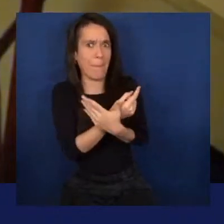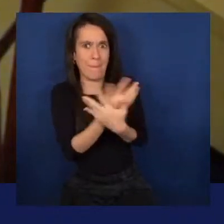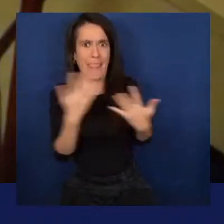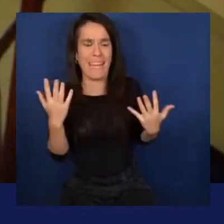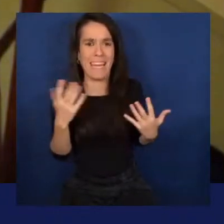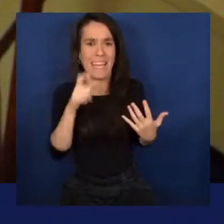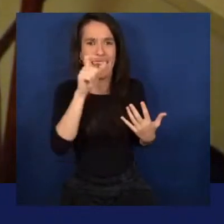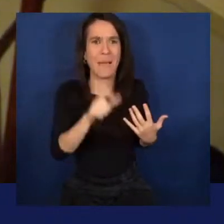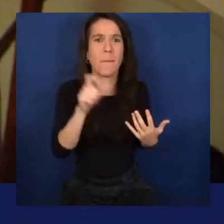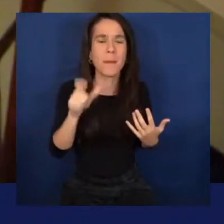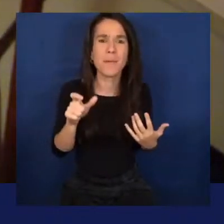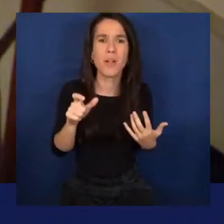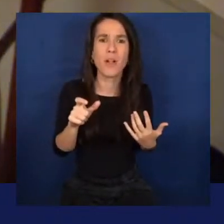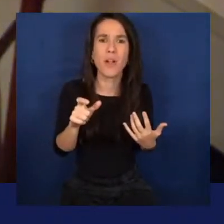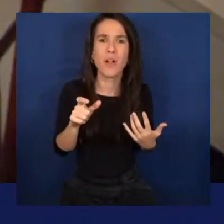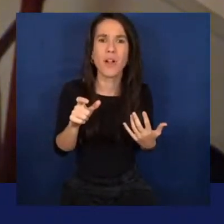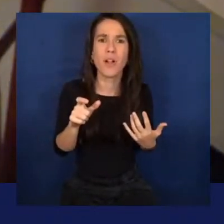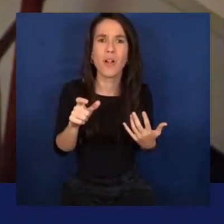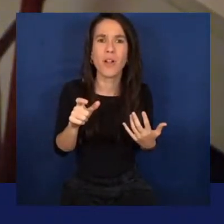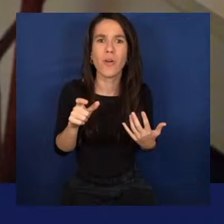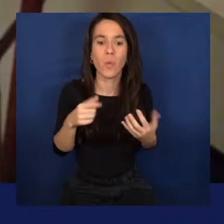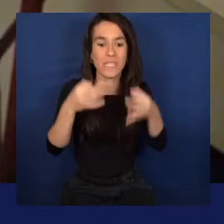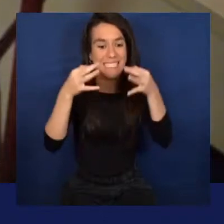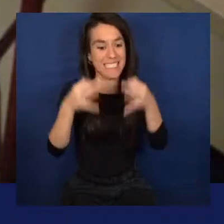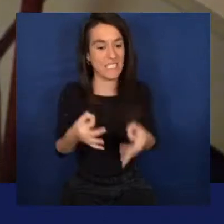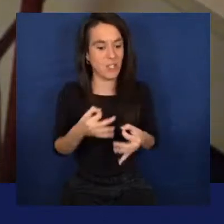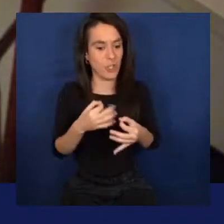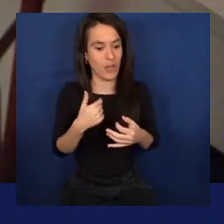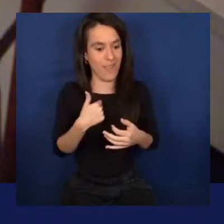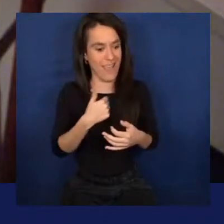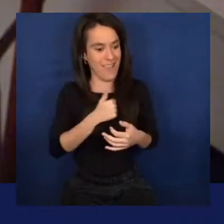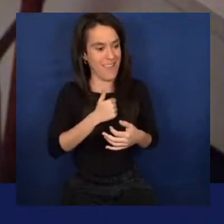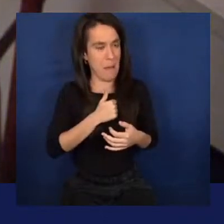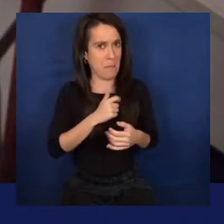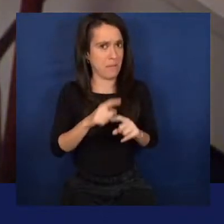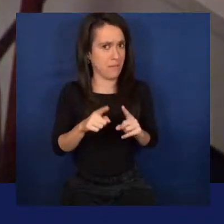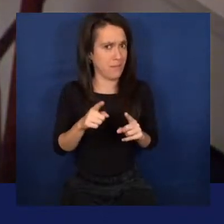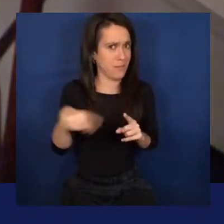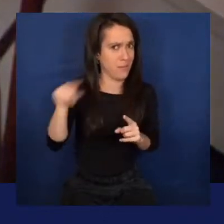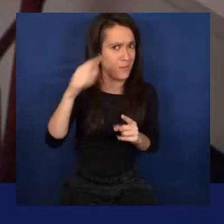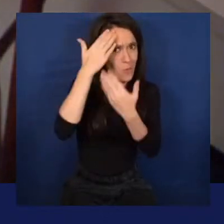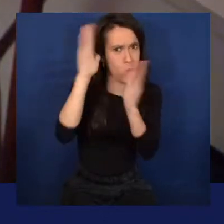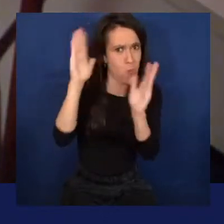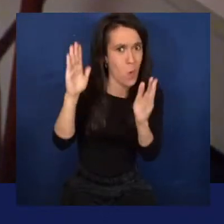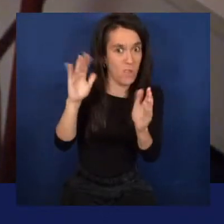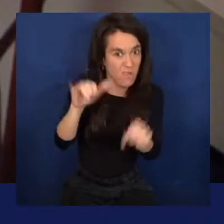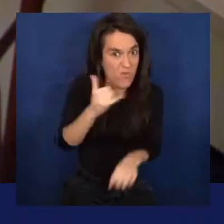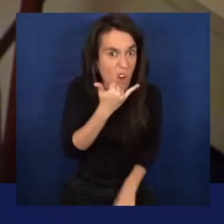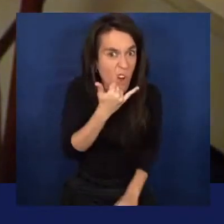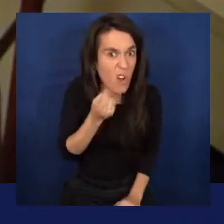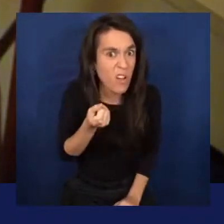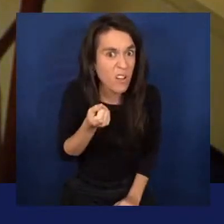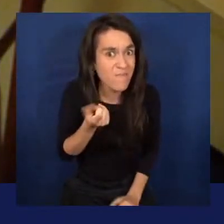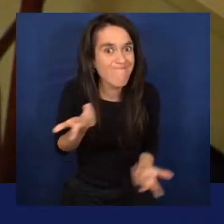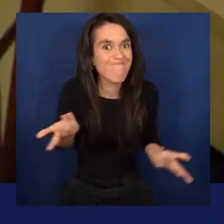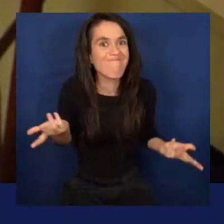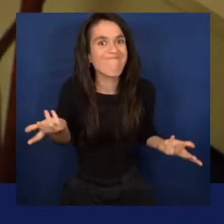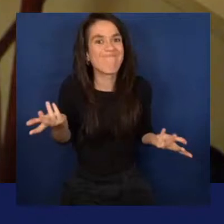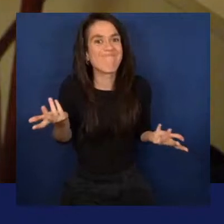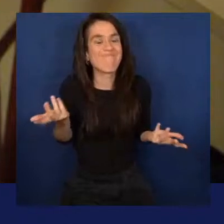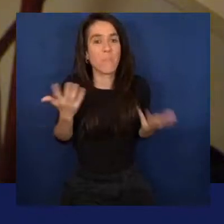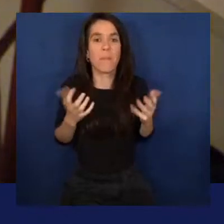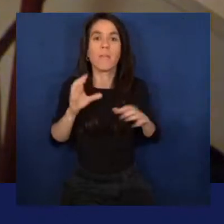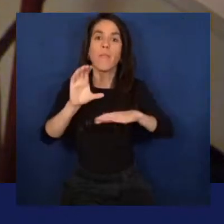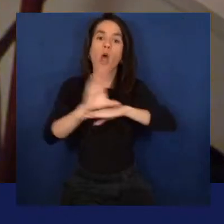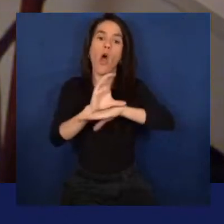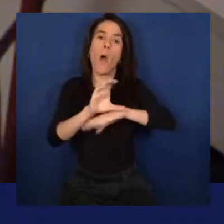alteration on a decision tree, not knowing that they can be wrong, right? And then the computer says no, but